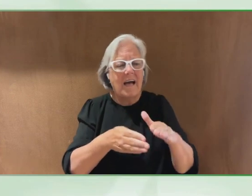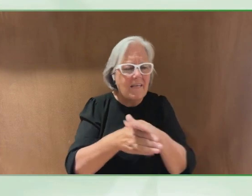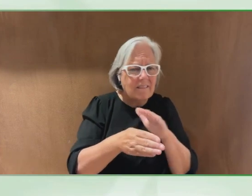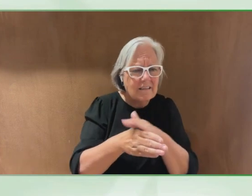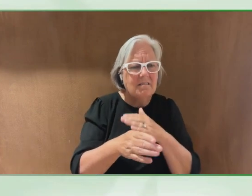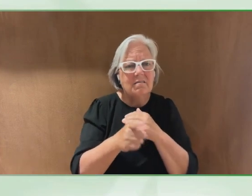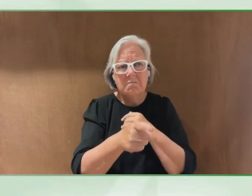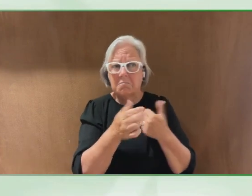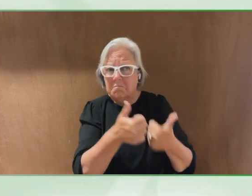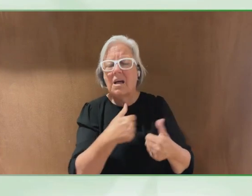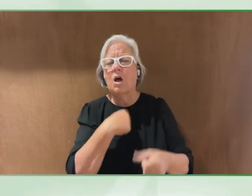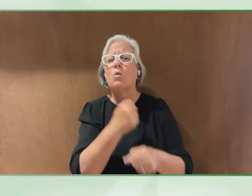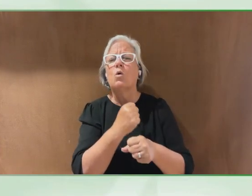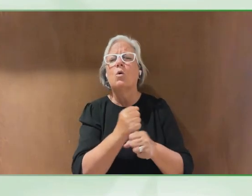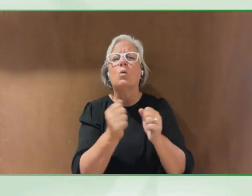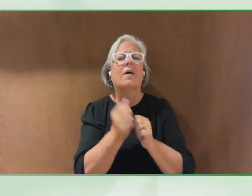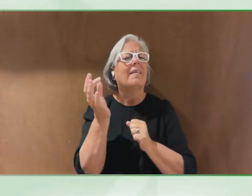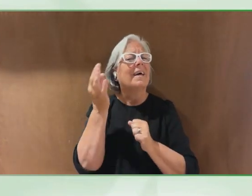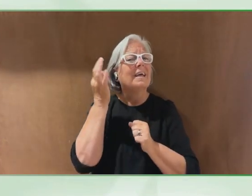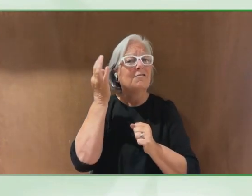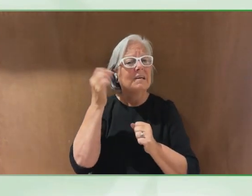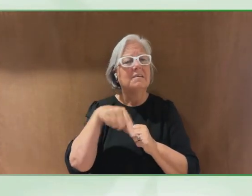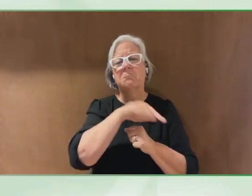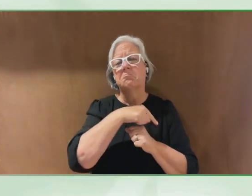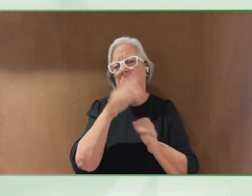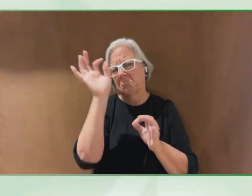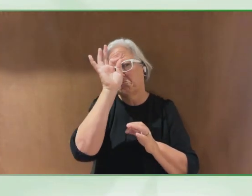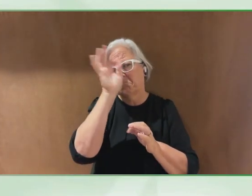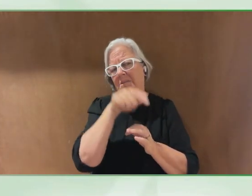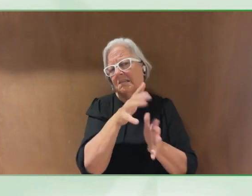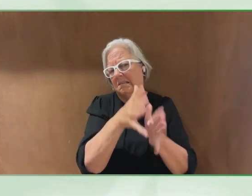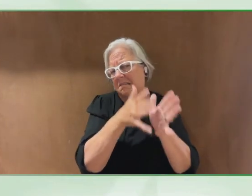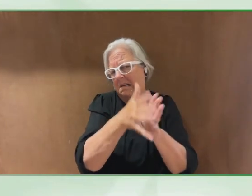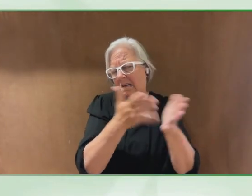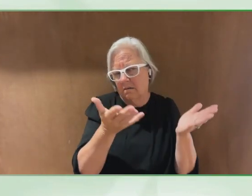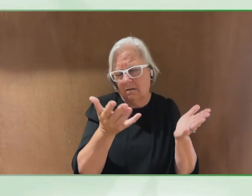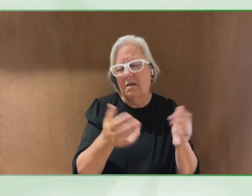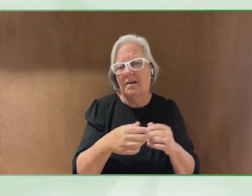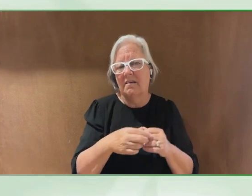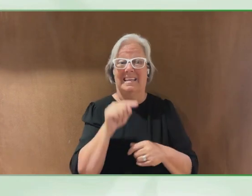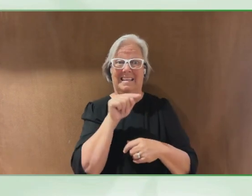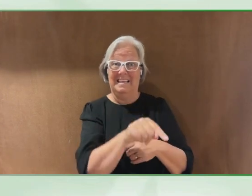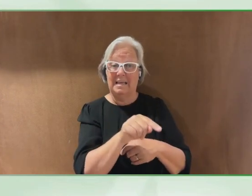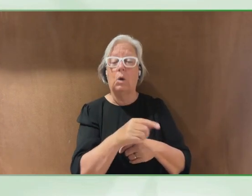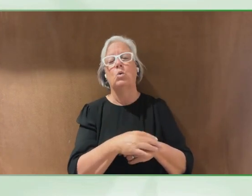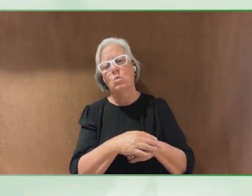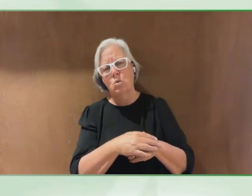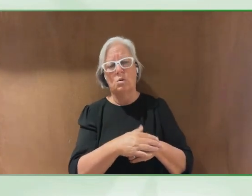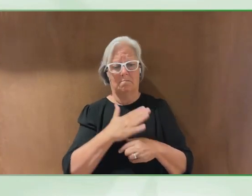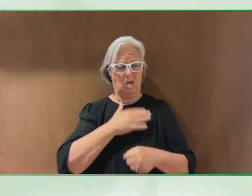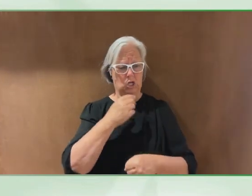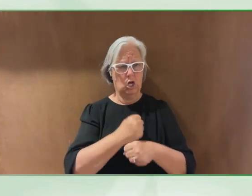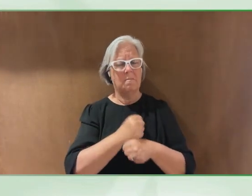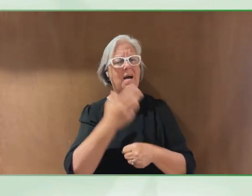with hearing people who don't know sign language. And of course, there's a lot of barriers that I face within my own position, and just for you to keep in